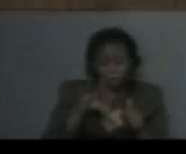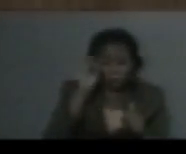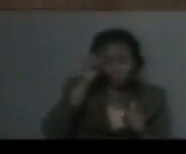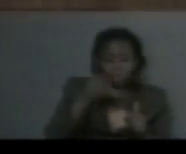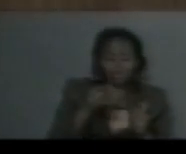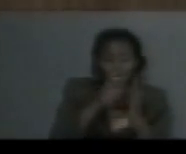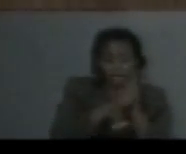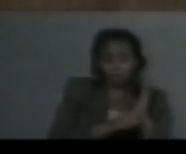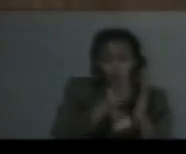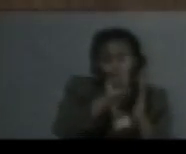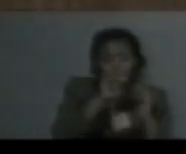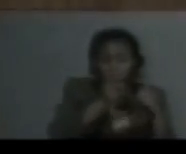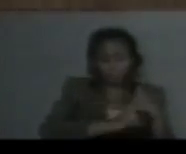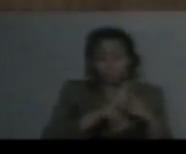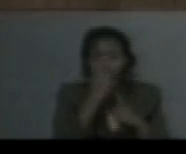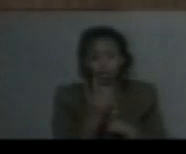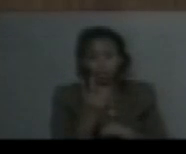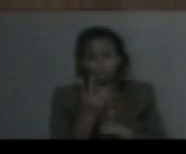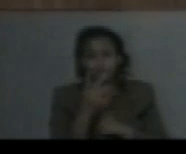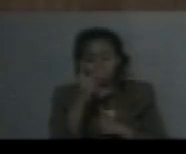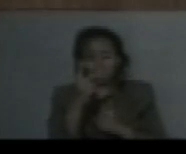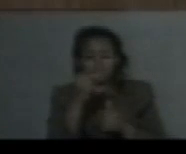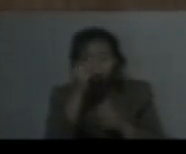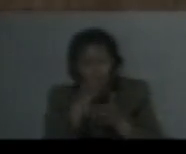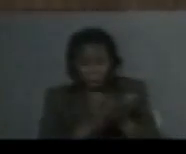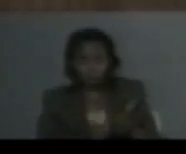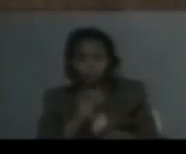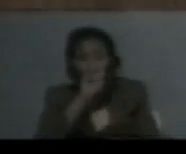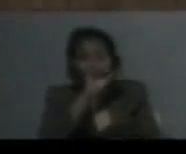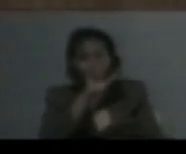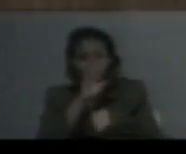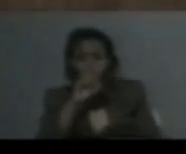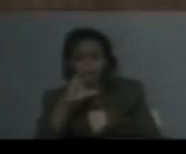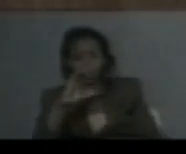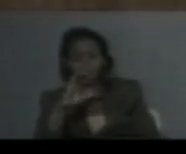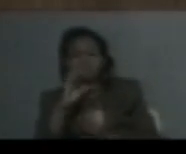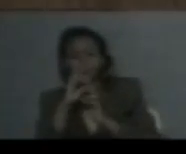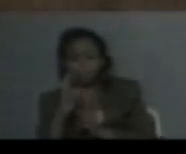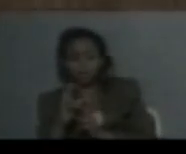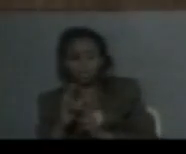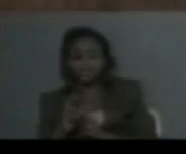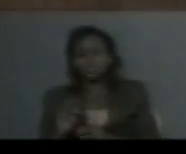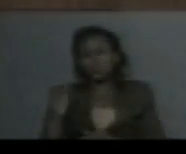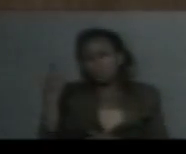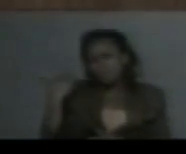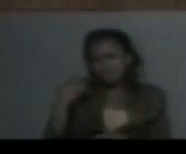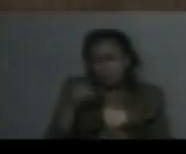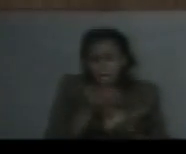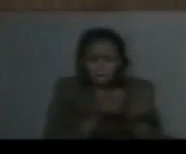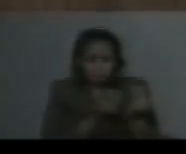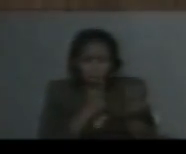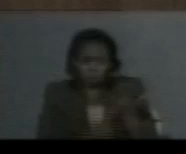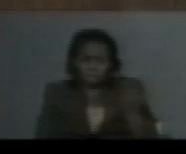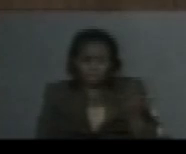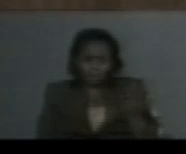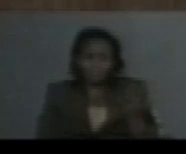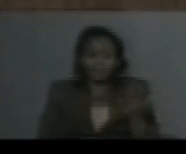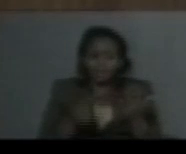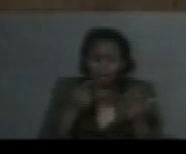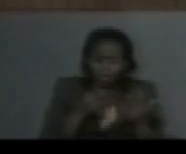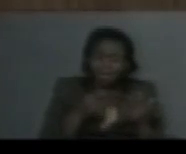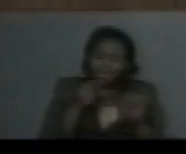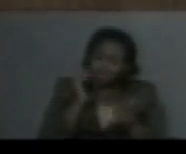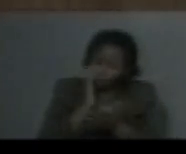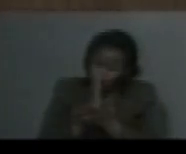172 of the petition, and that is part of the IREC report. So that, my lord, what was anticipated was that in spite of all these electronic